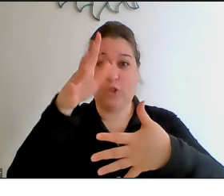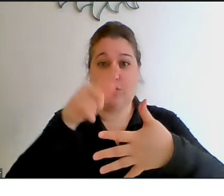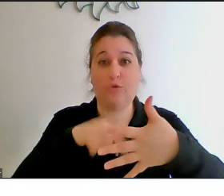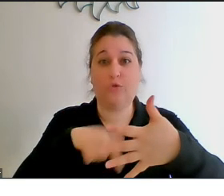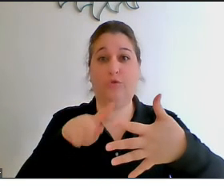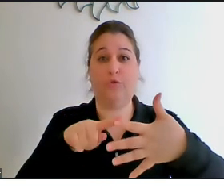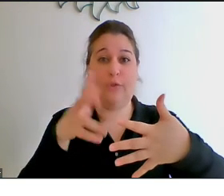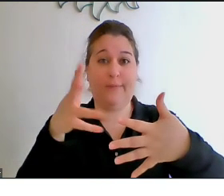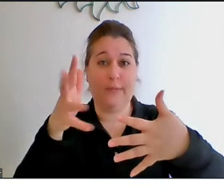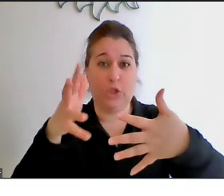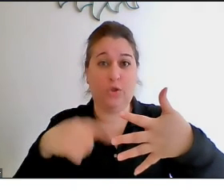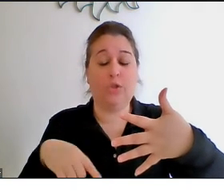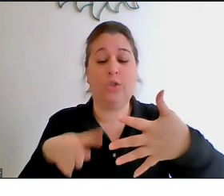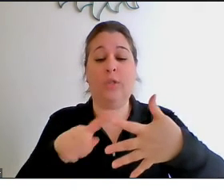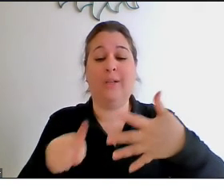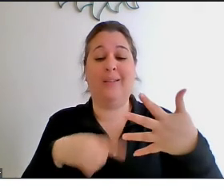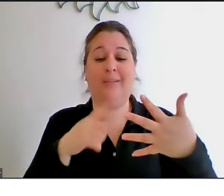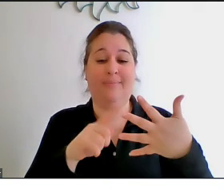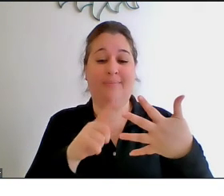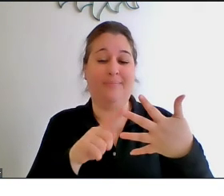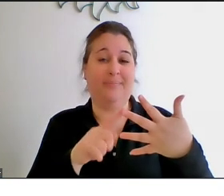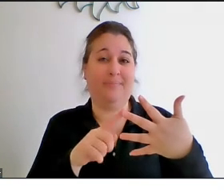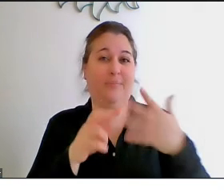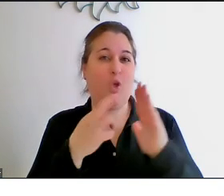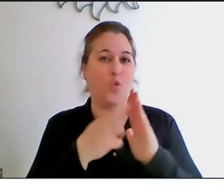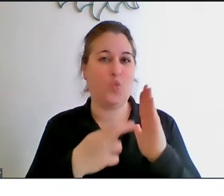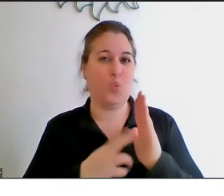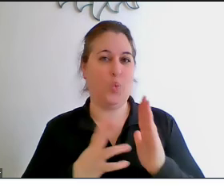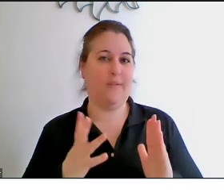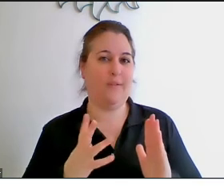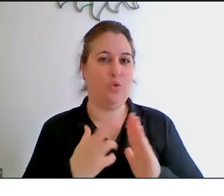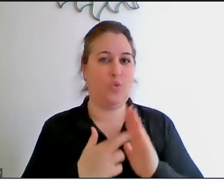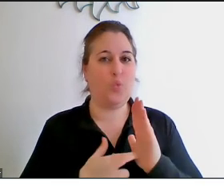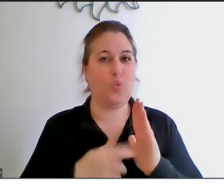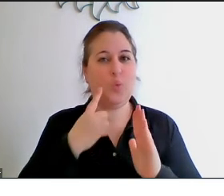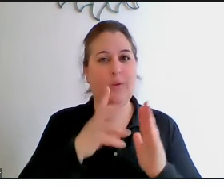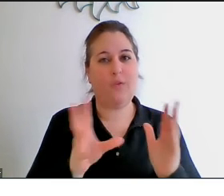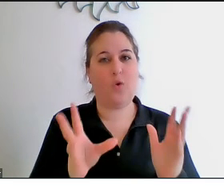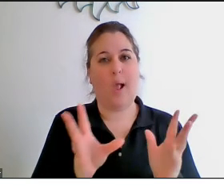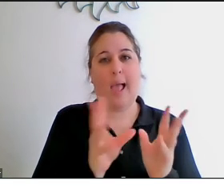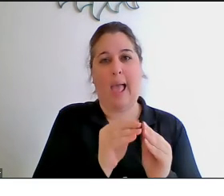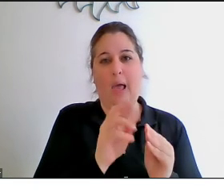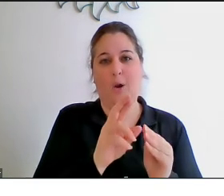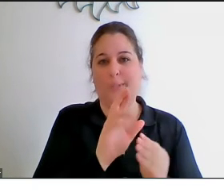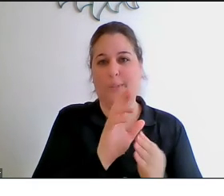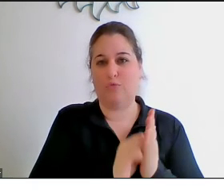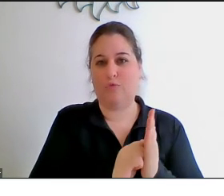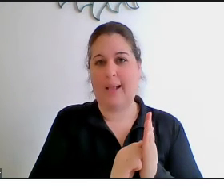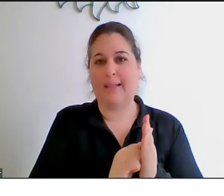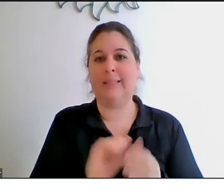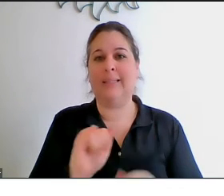method. Now we're going to go into the rules for adding and subtracting integers.